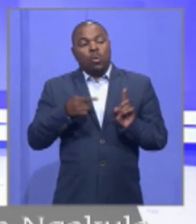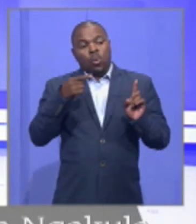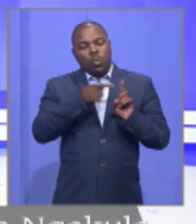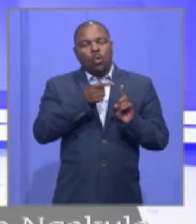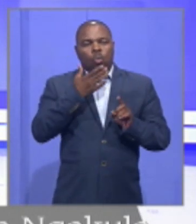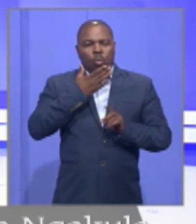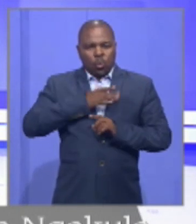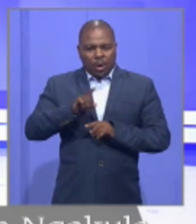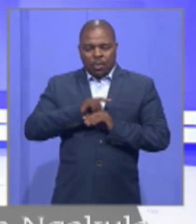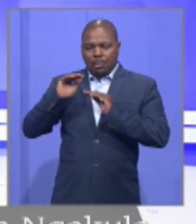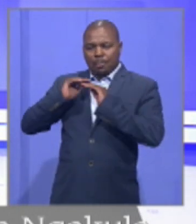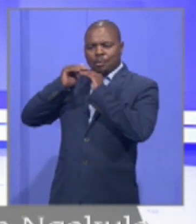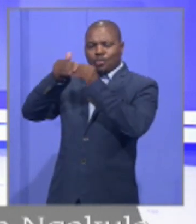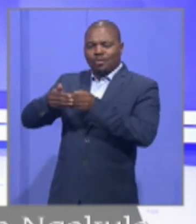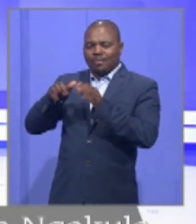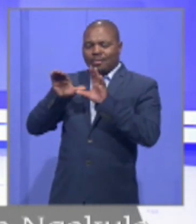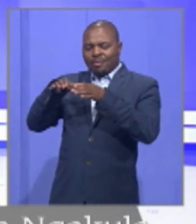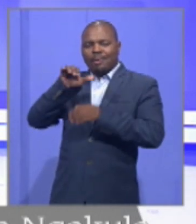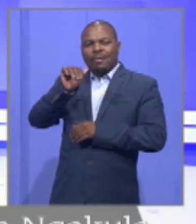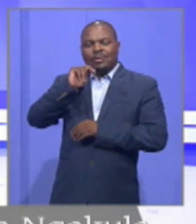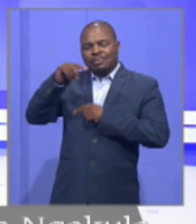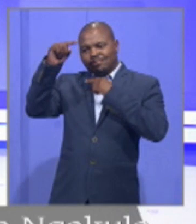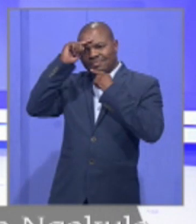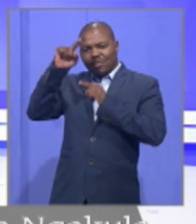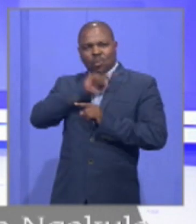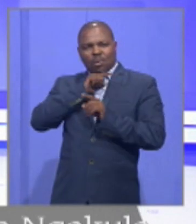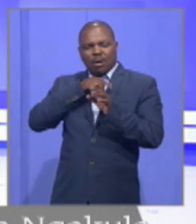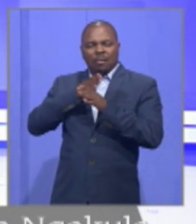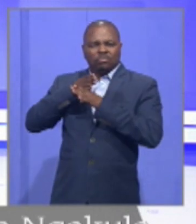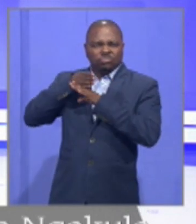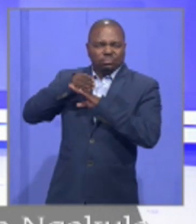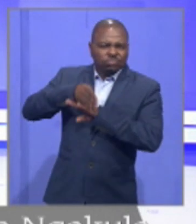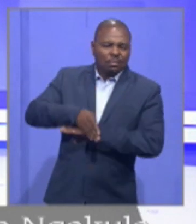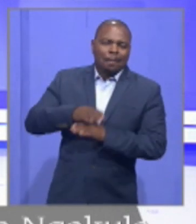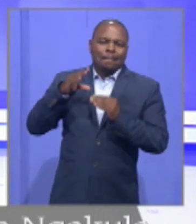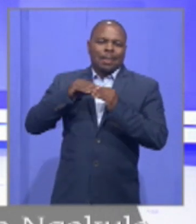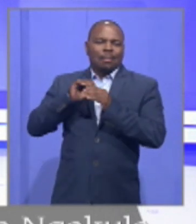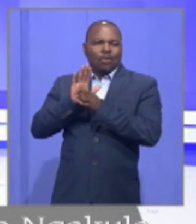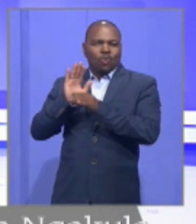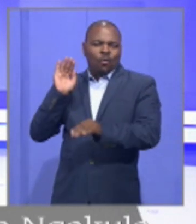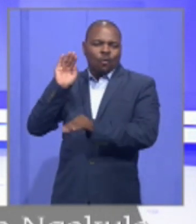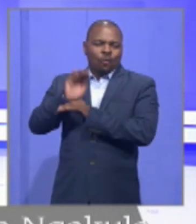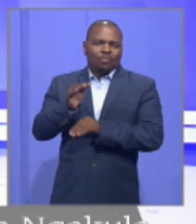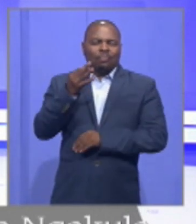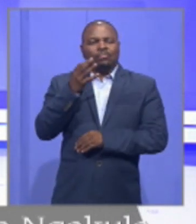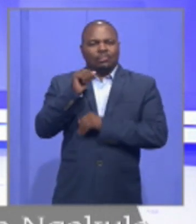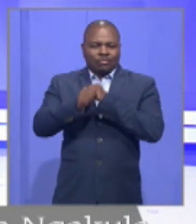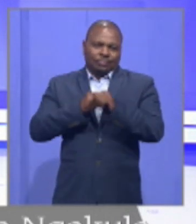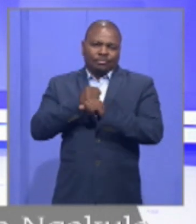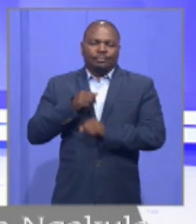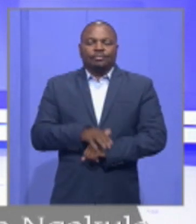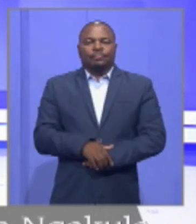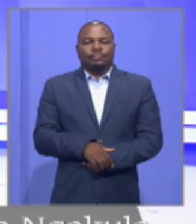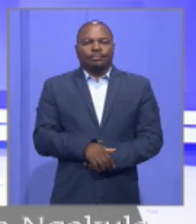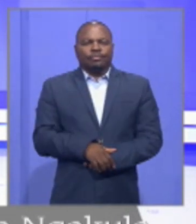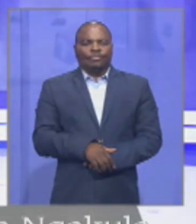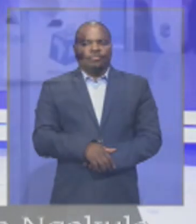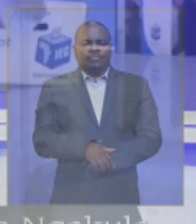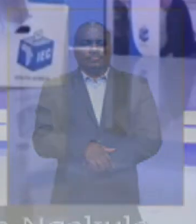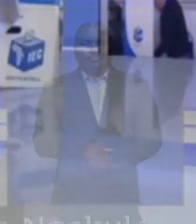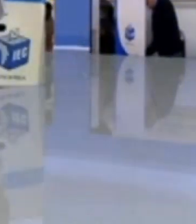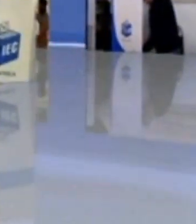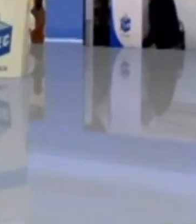go sireletsa serodumo sa lekoko morago ga go nna tokololo ya lona dingwaga di feta 30.